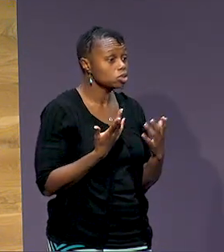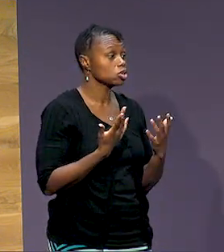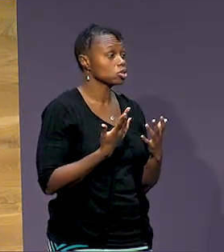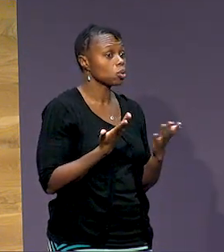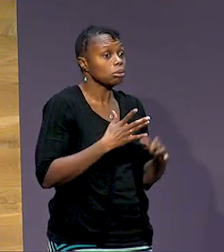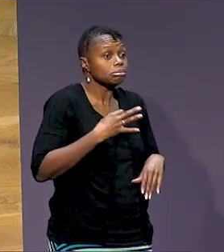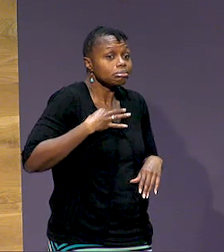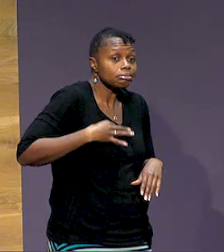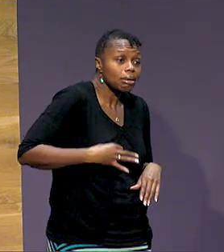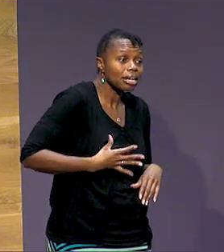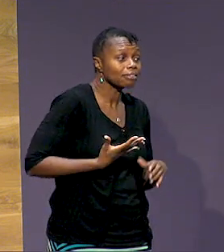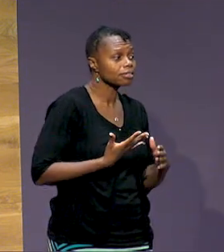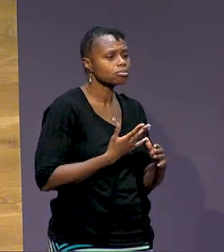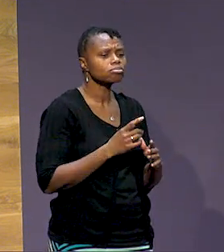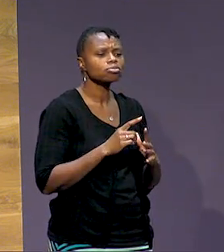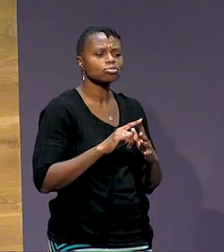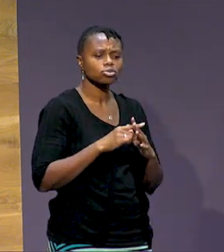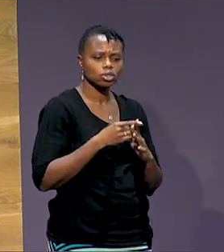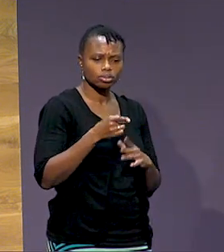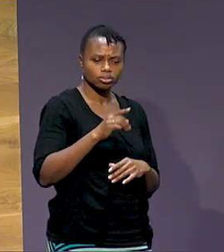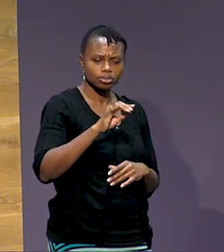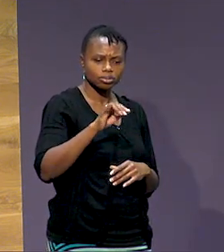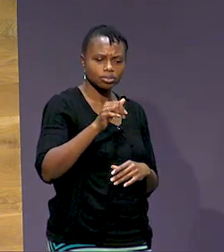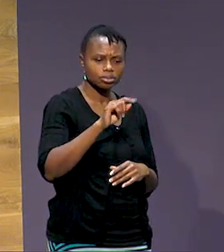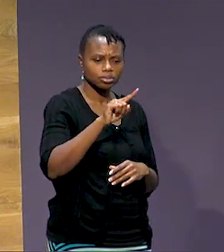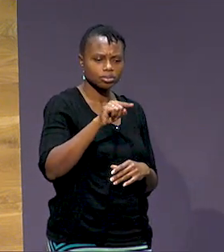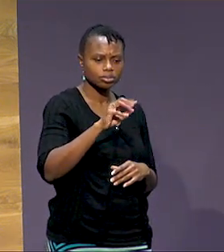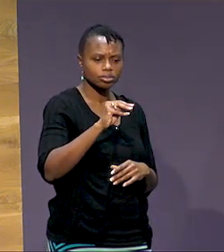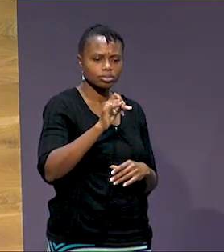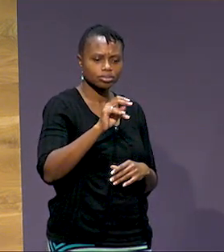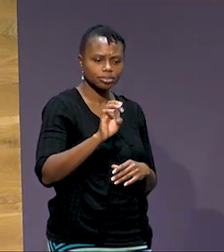the benefits. Jazmine?